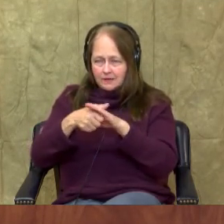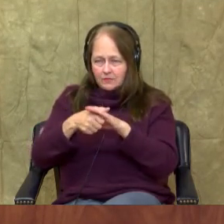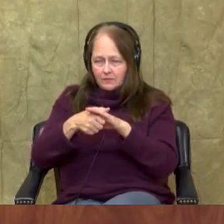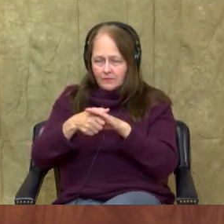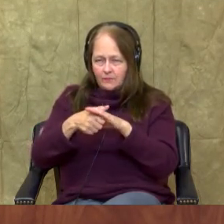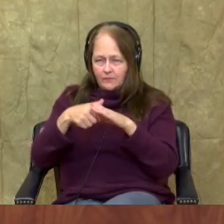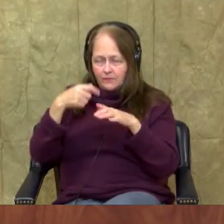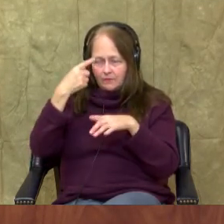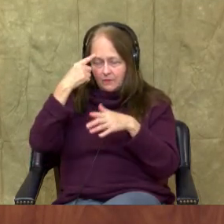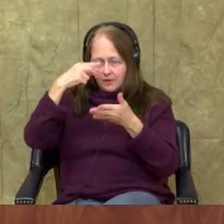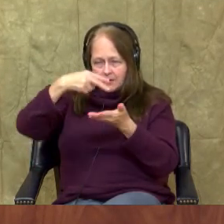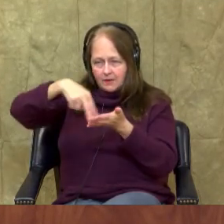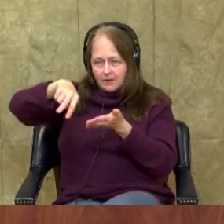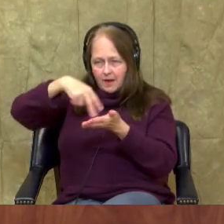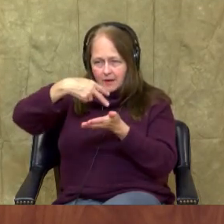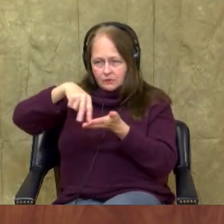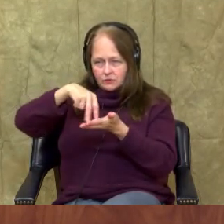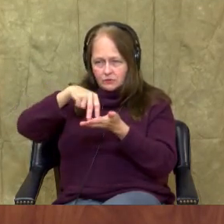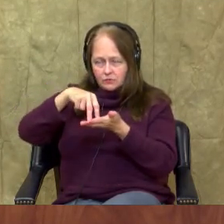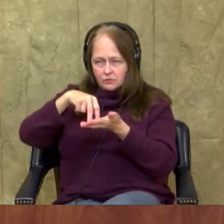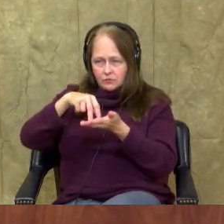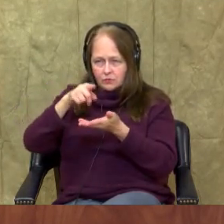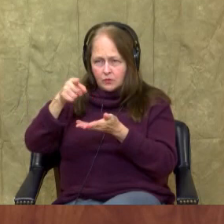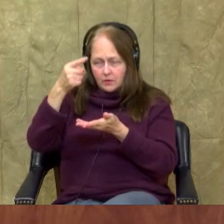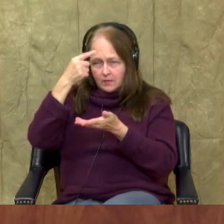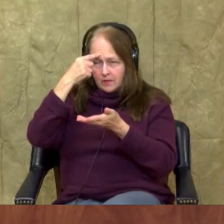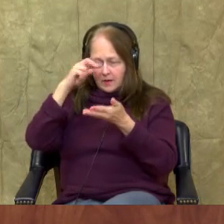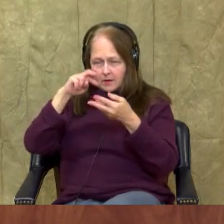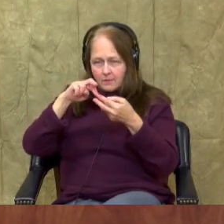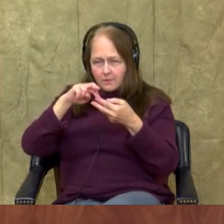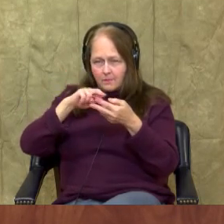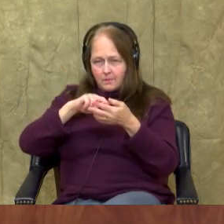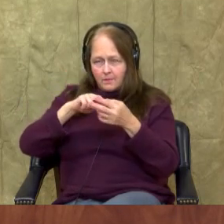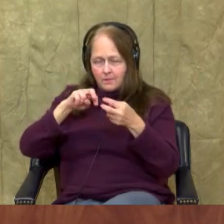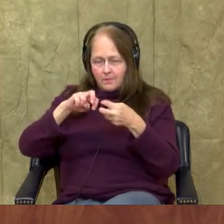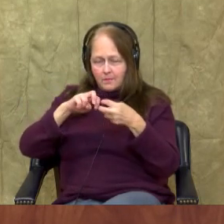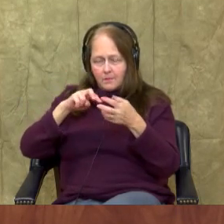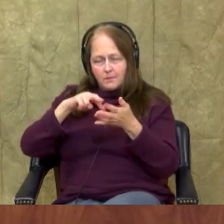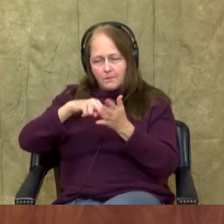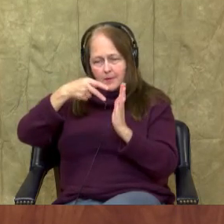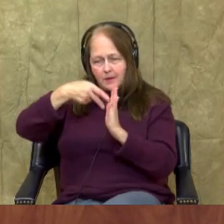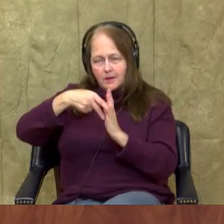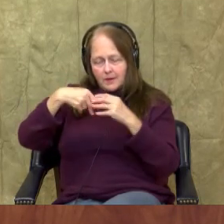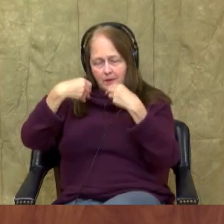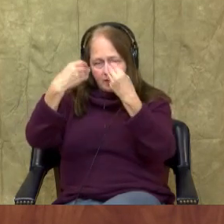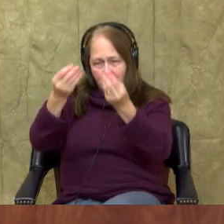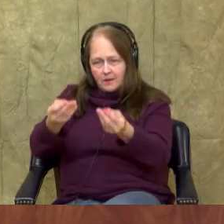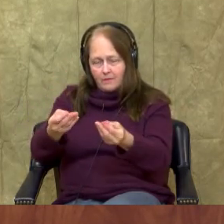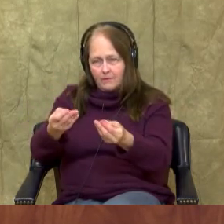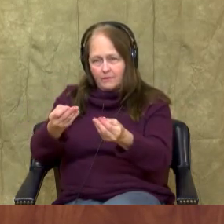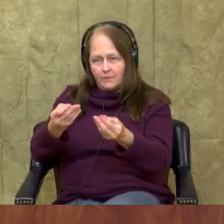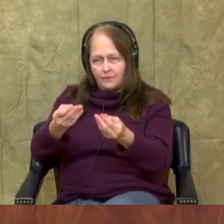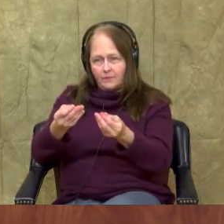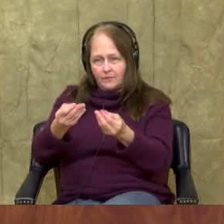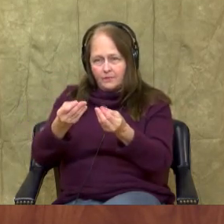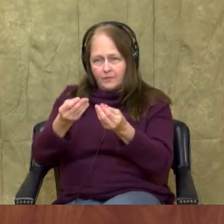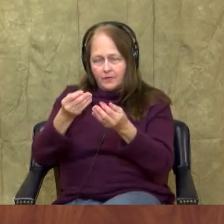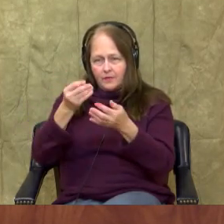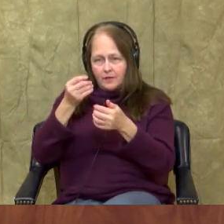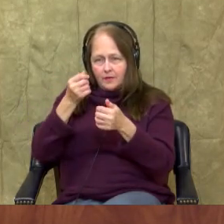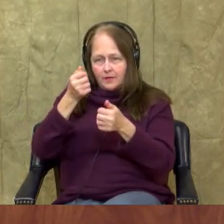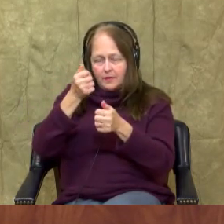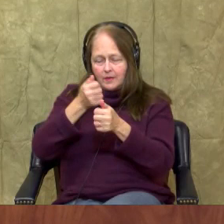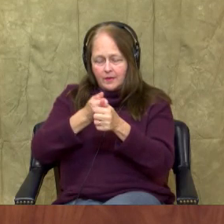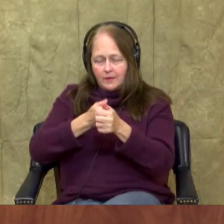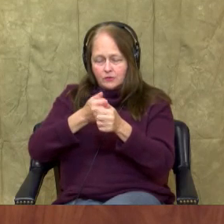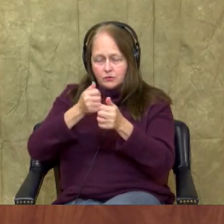that they were invited to a dance. So what do you think that means? Probably means given. And we could even say that each student